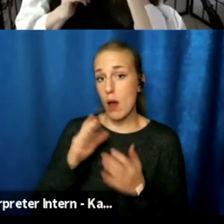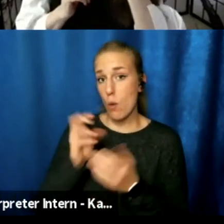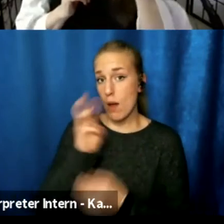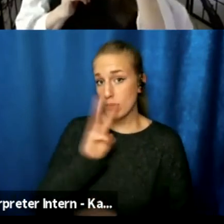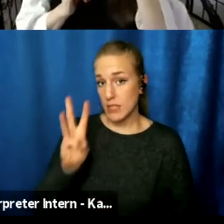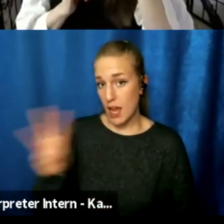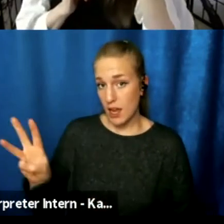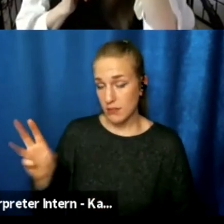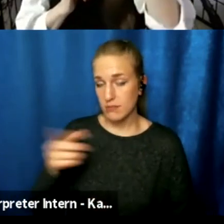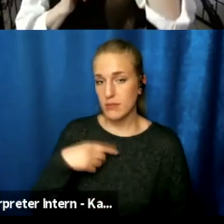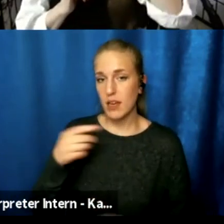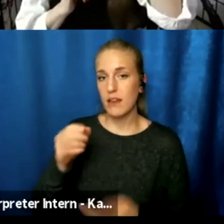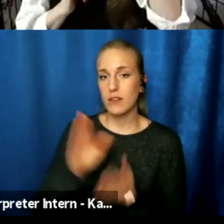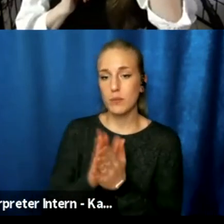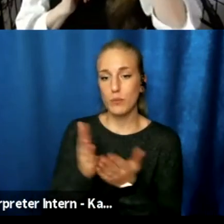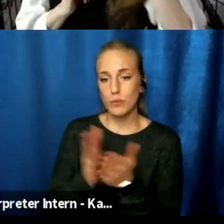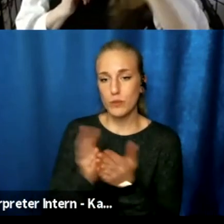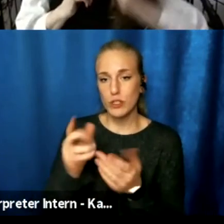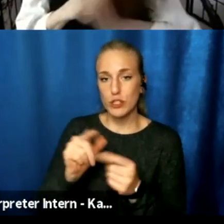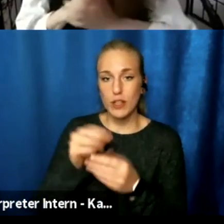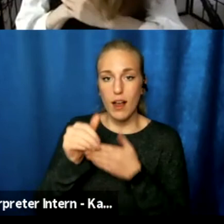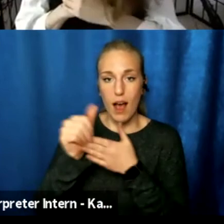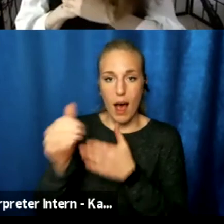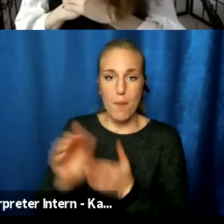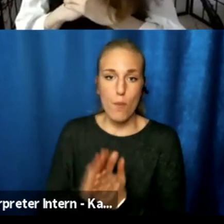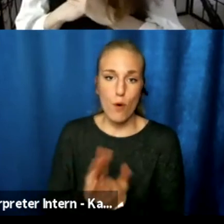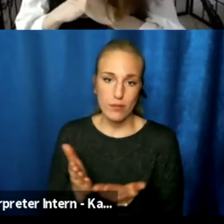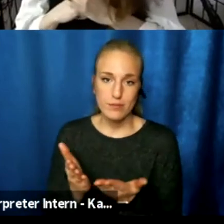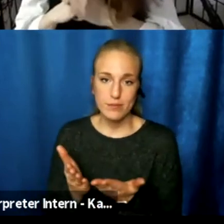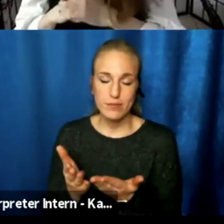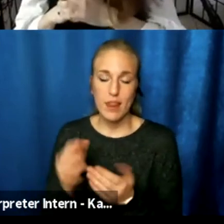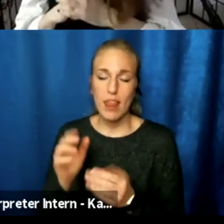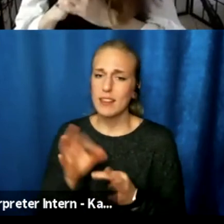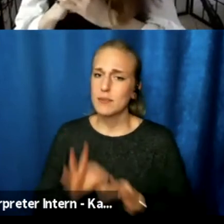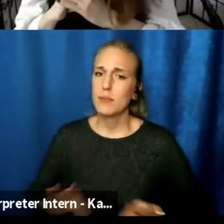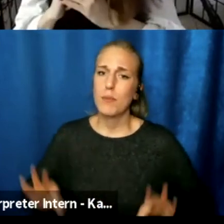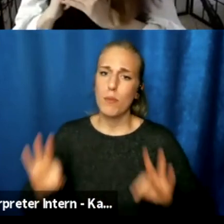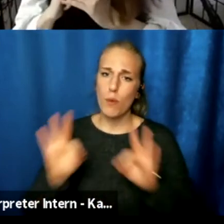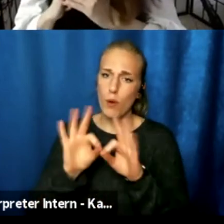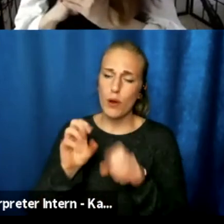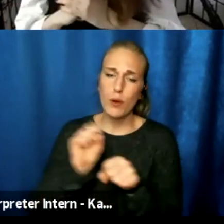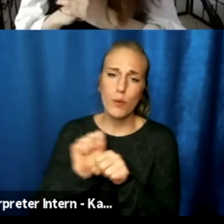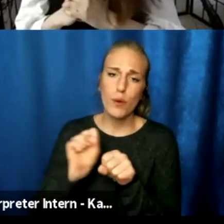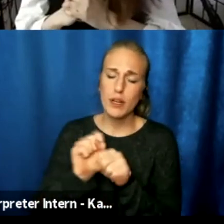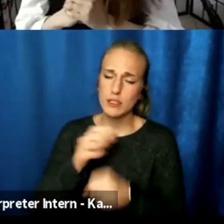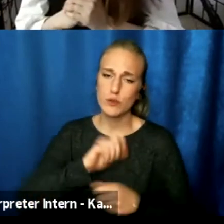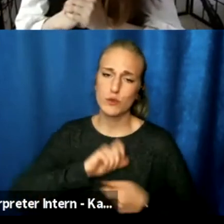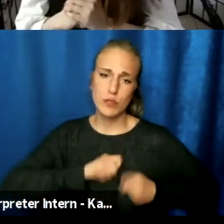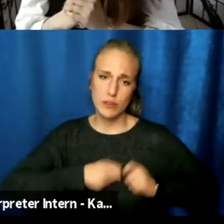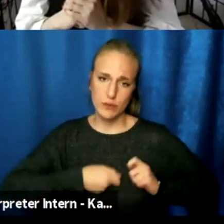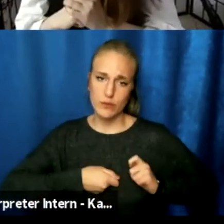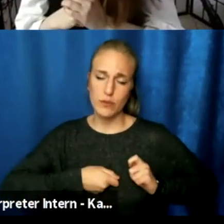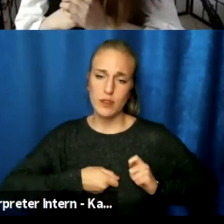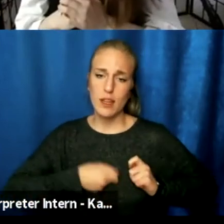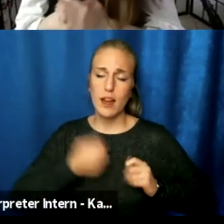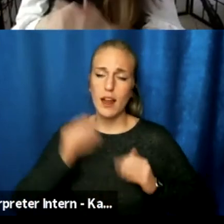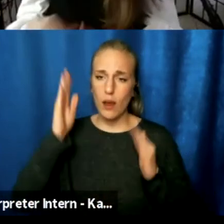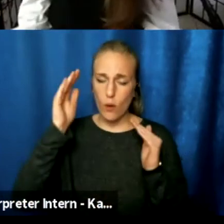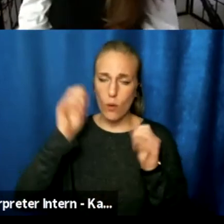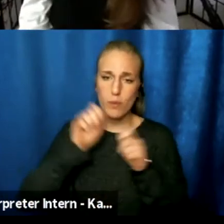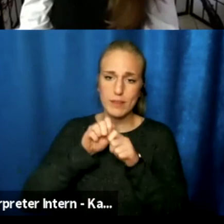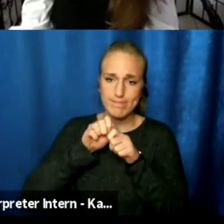people one-on-one. This grieving is important work. And may it be spread and may more people be doing